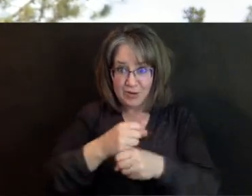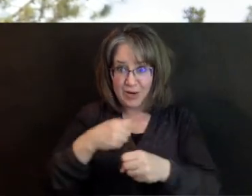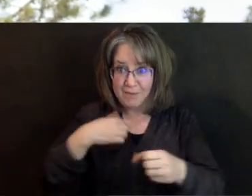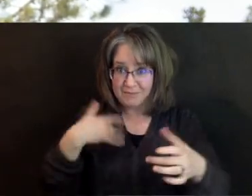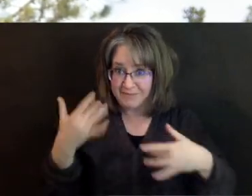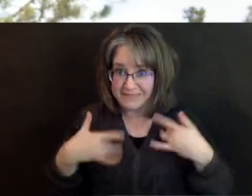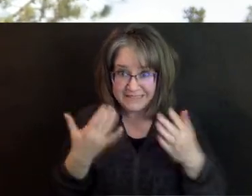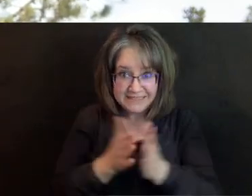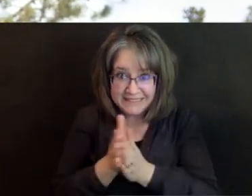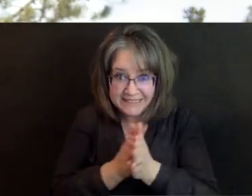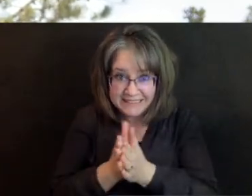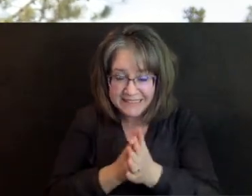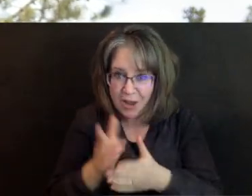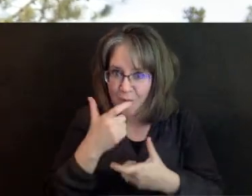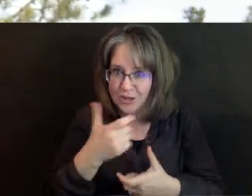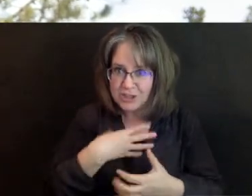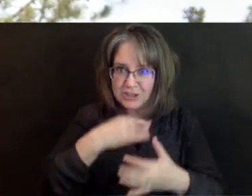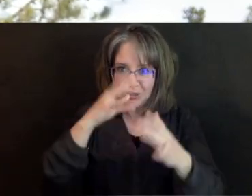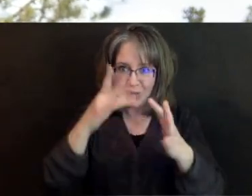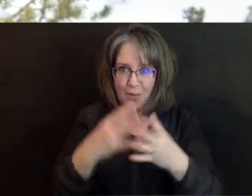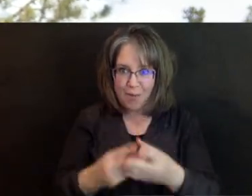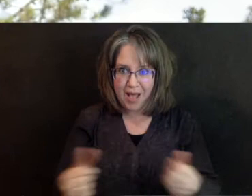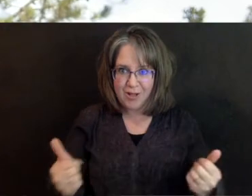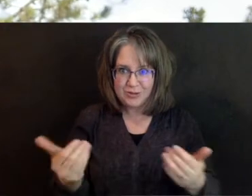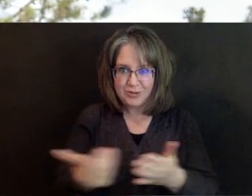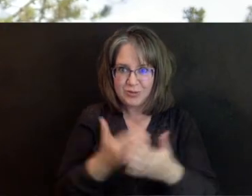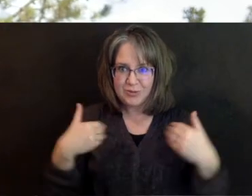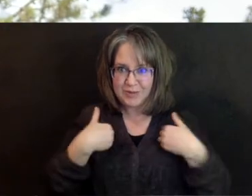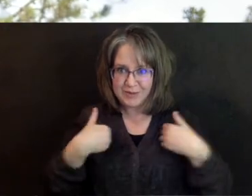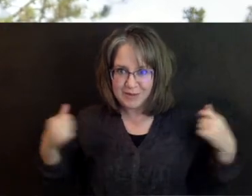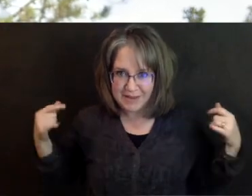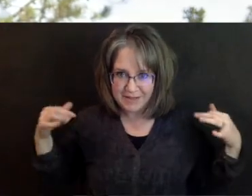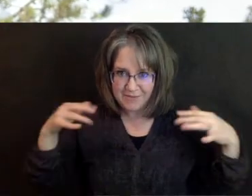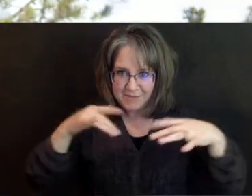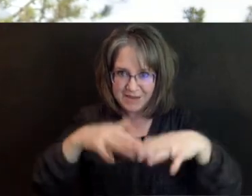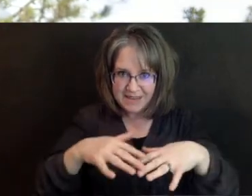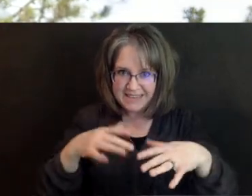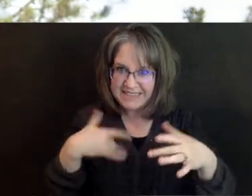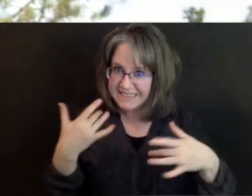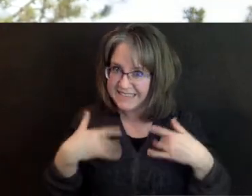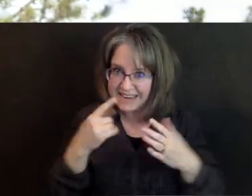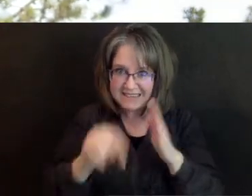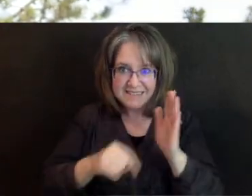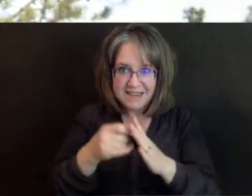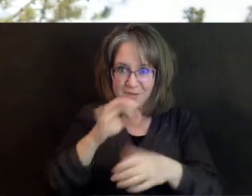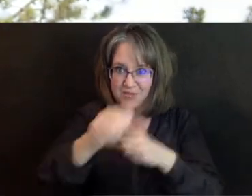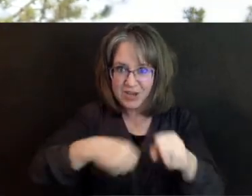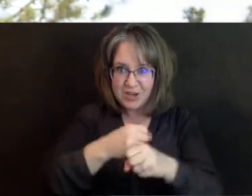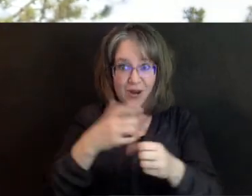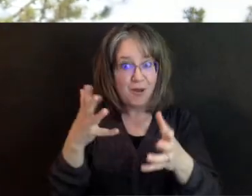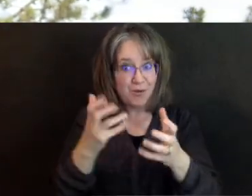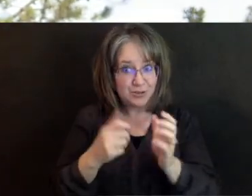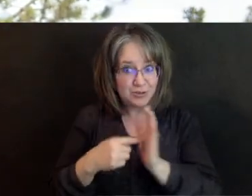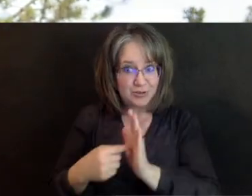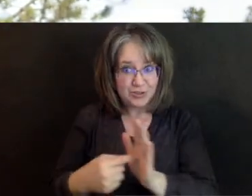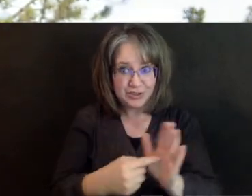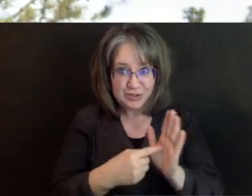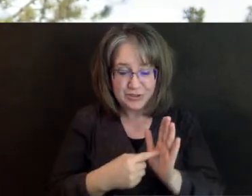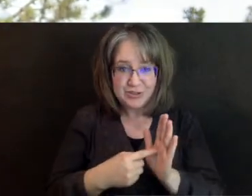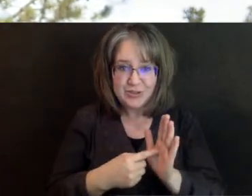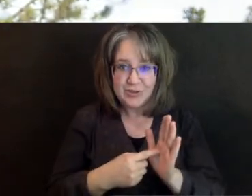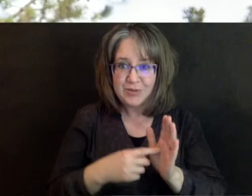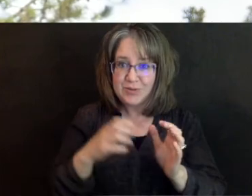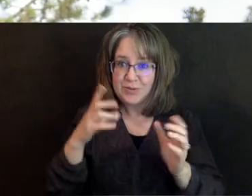watching the snow melt, new wildlife coming in. It's an exciting time of year and I would love to share it with you. So put on your virtual hiking